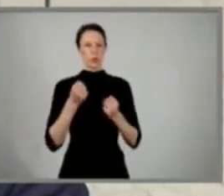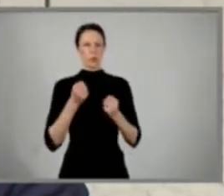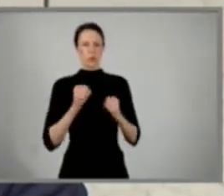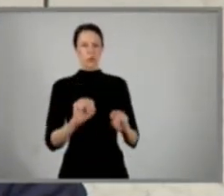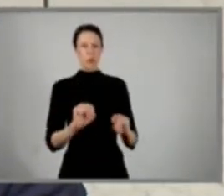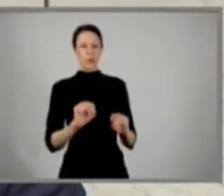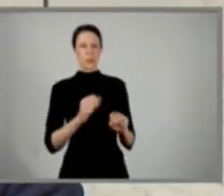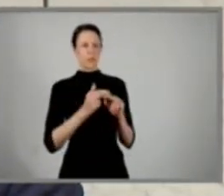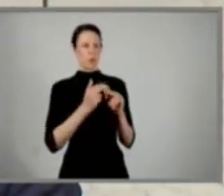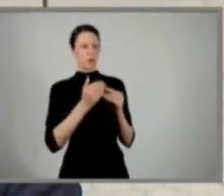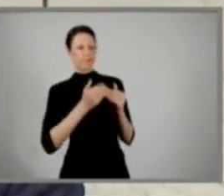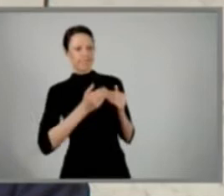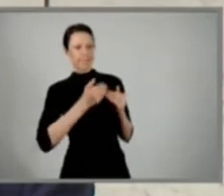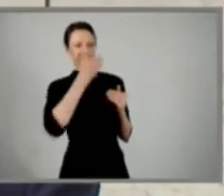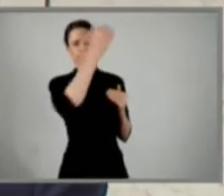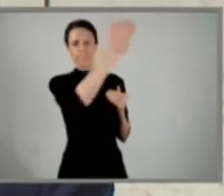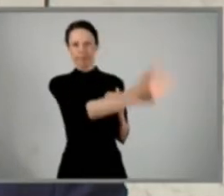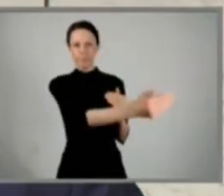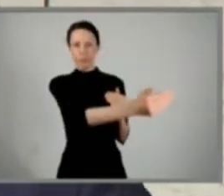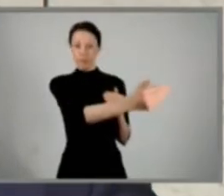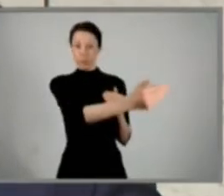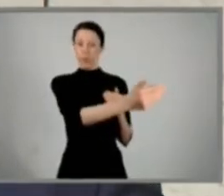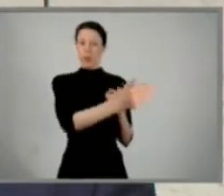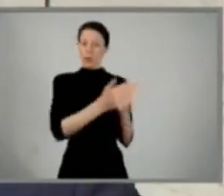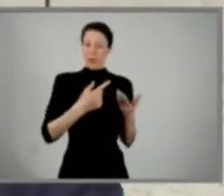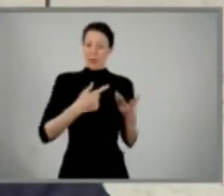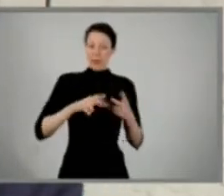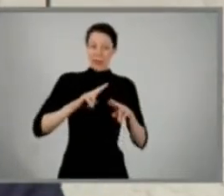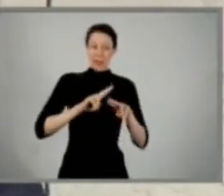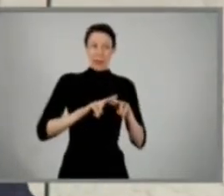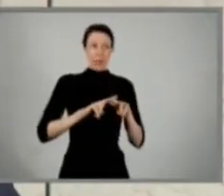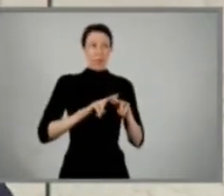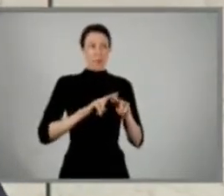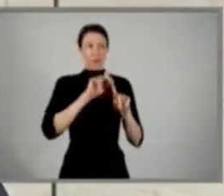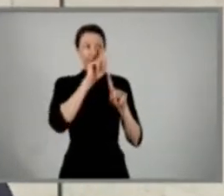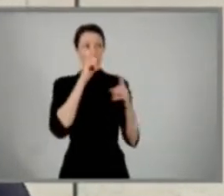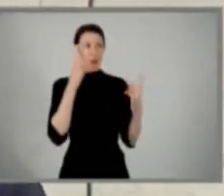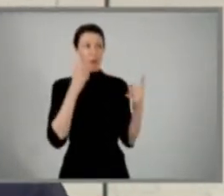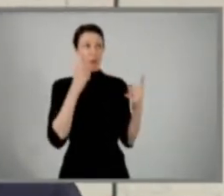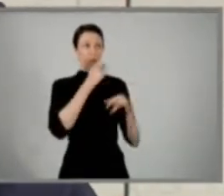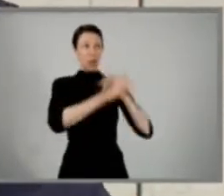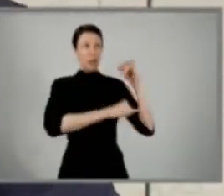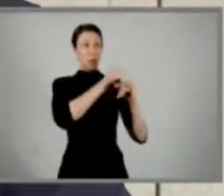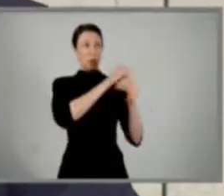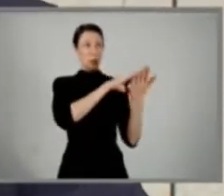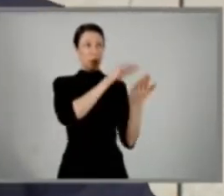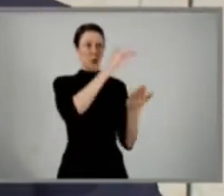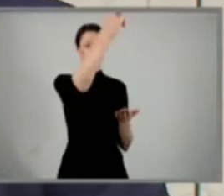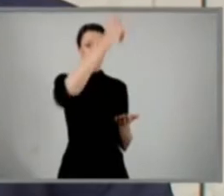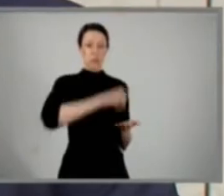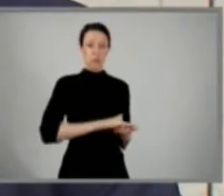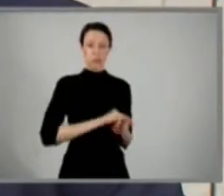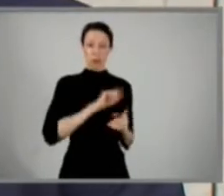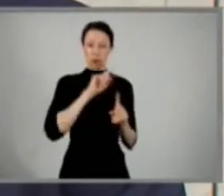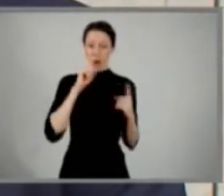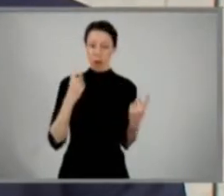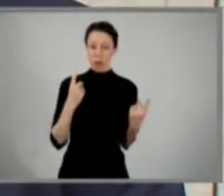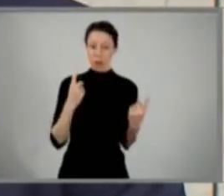For example, to work nationally with universities to promote online courses, to give